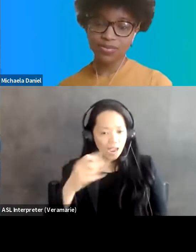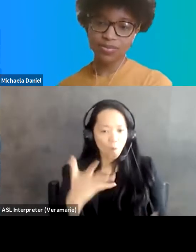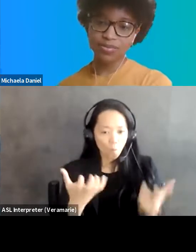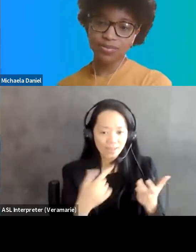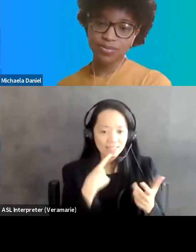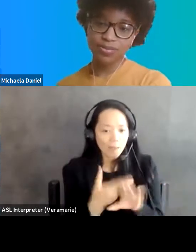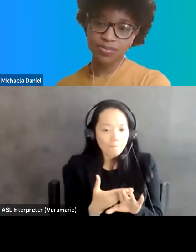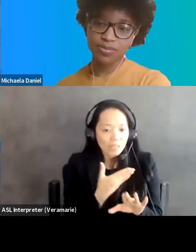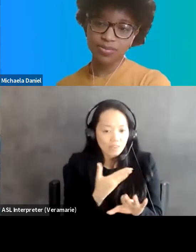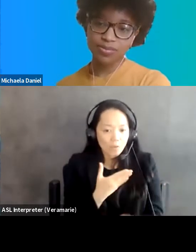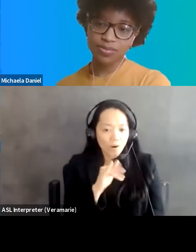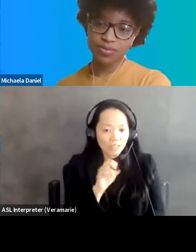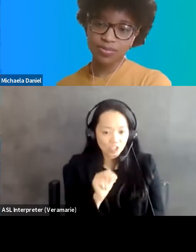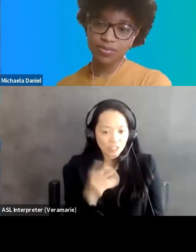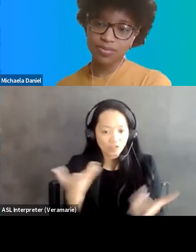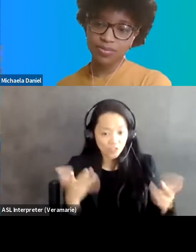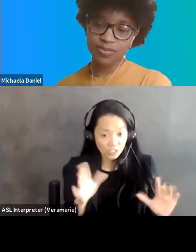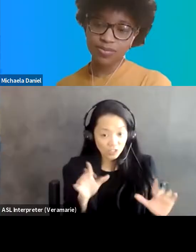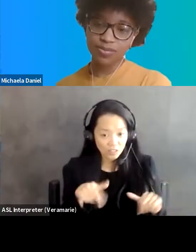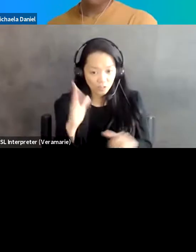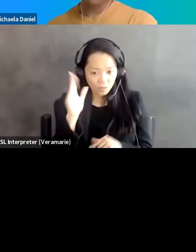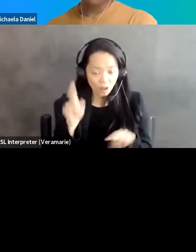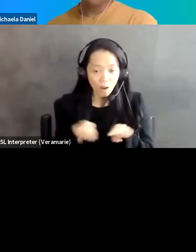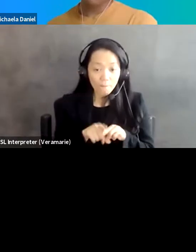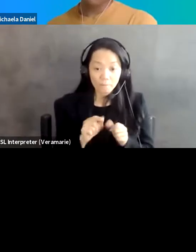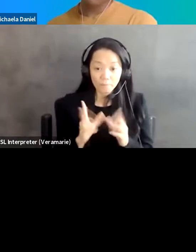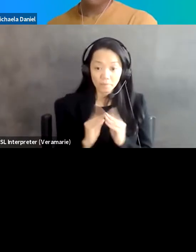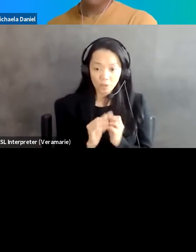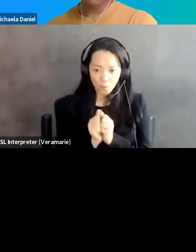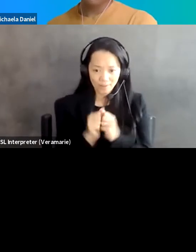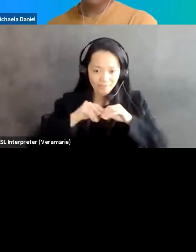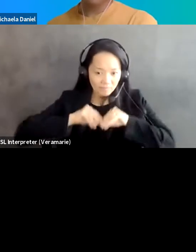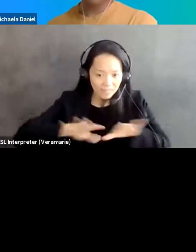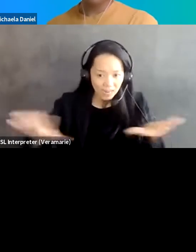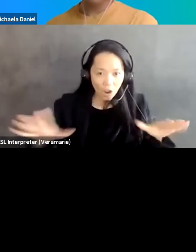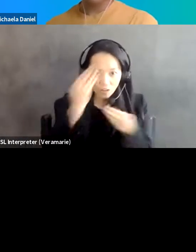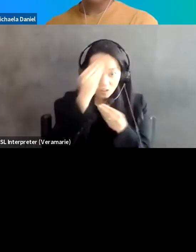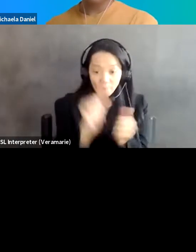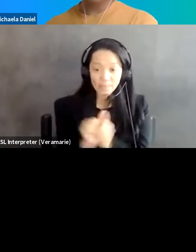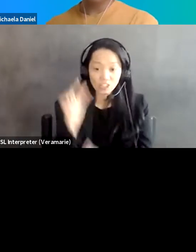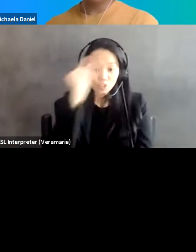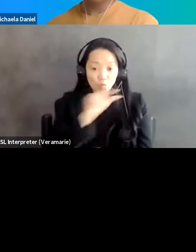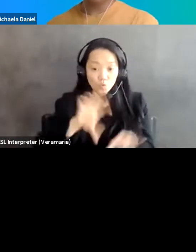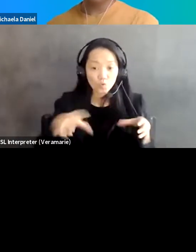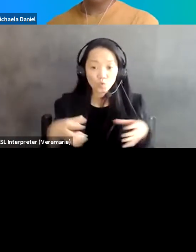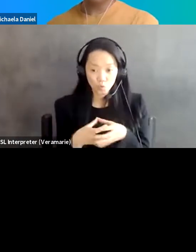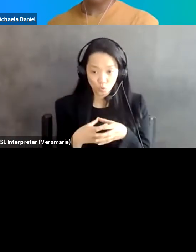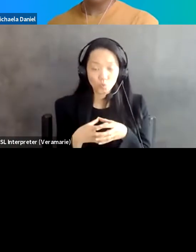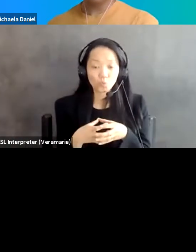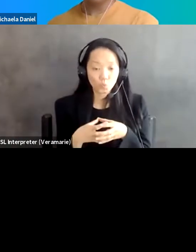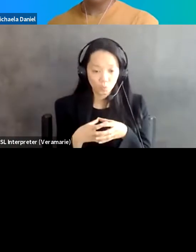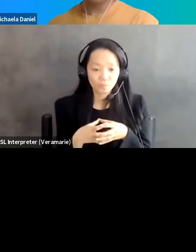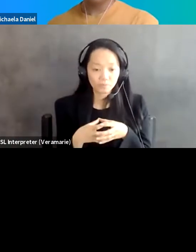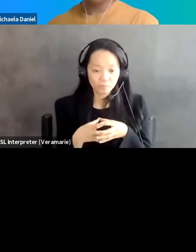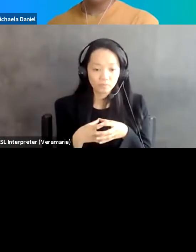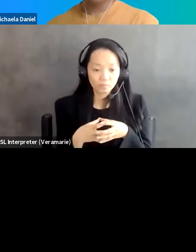say before Jean ends that we'll send out some information in our Google group, and we'll talk